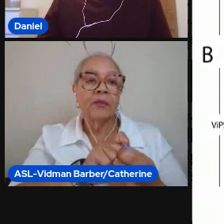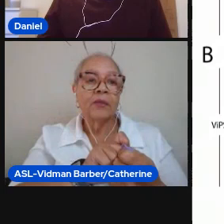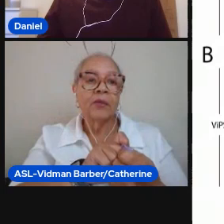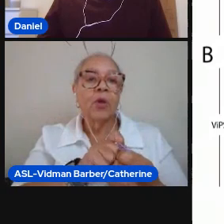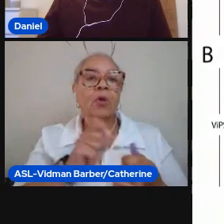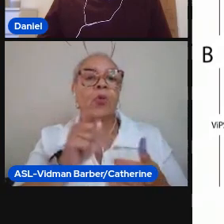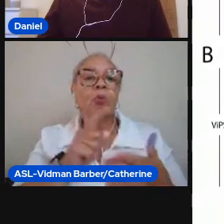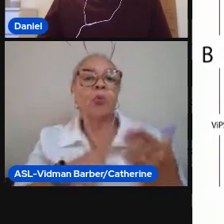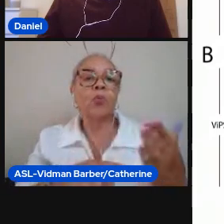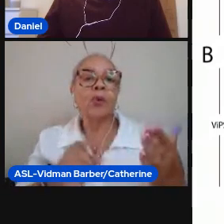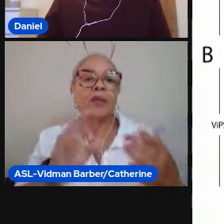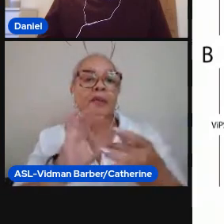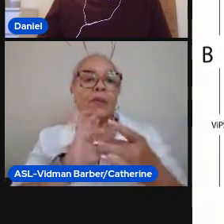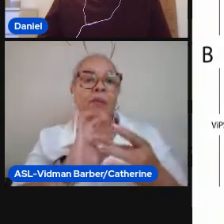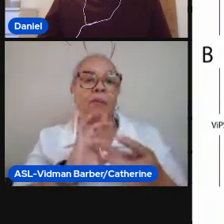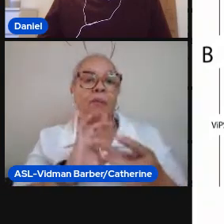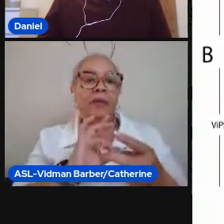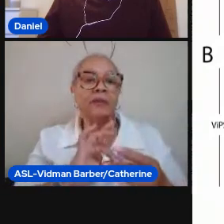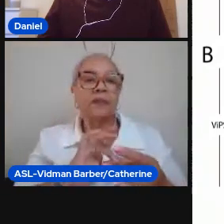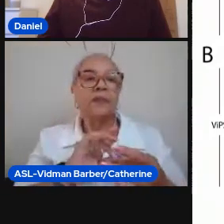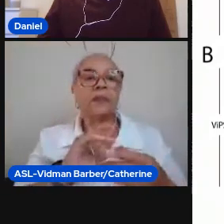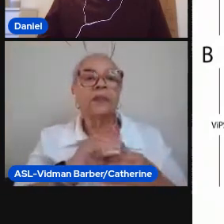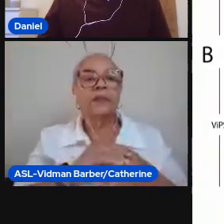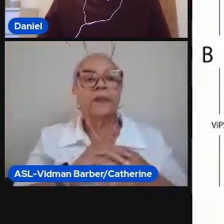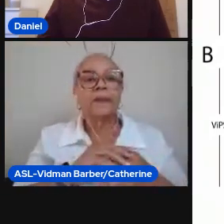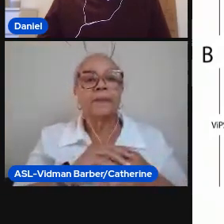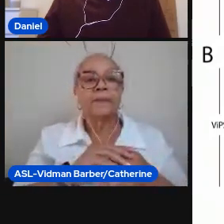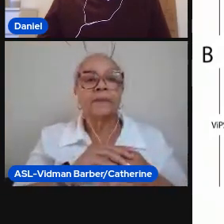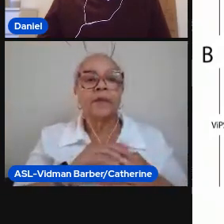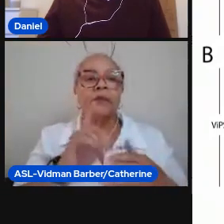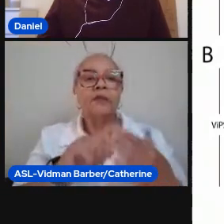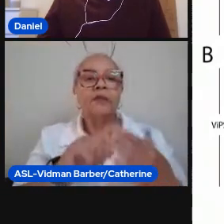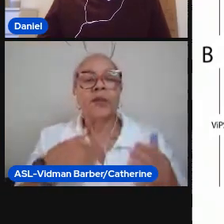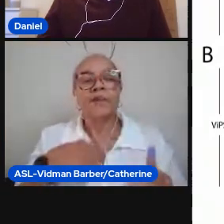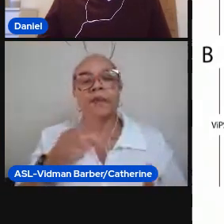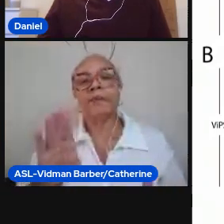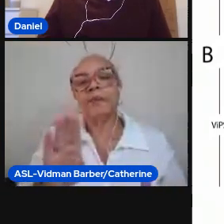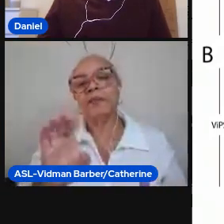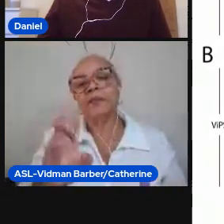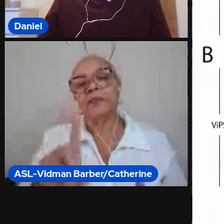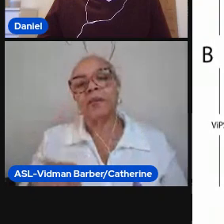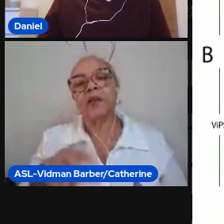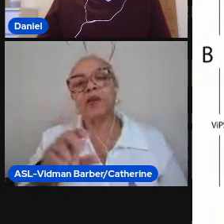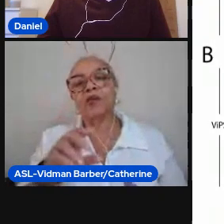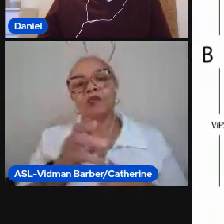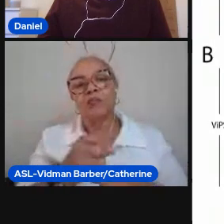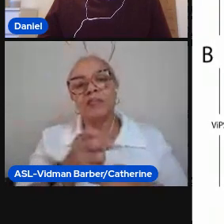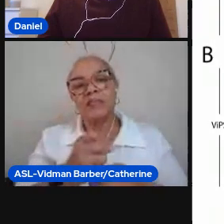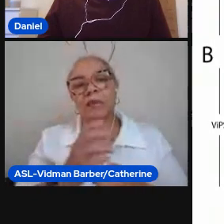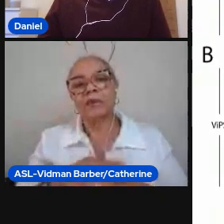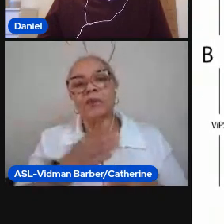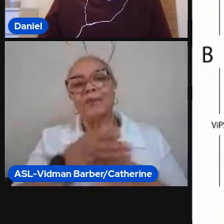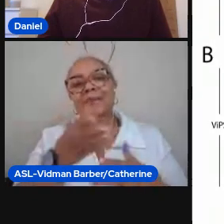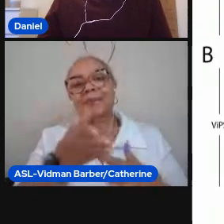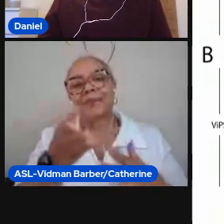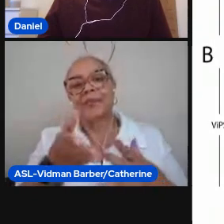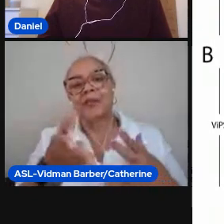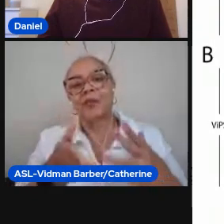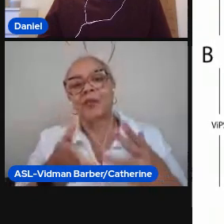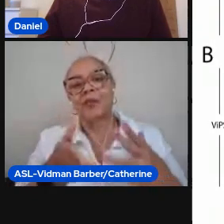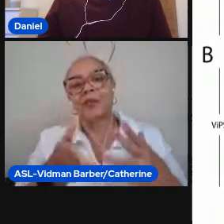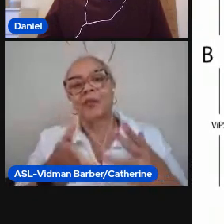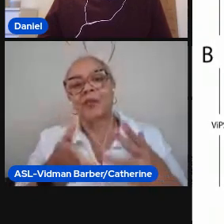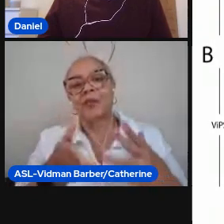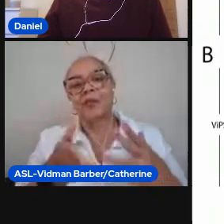So immunoglobulin genes form the B cell receptor. So we extracted B cell receptor sequences from the bulk